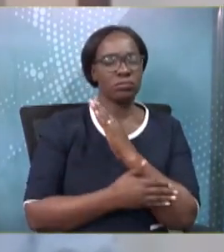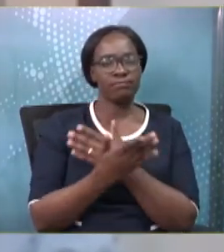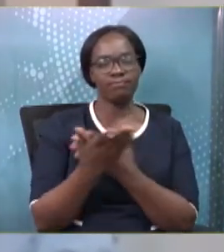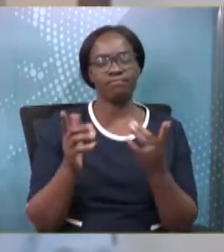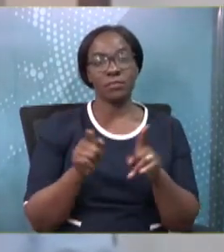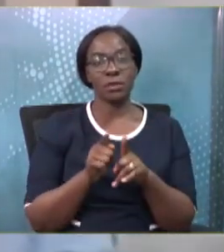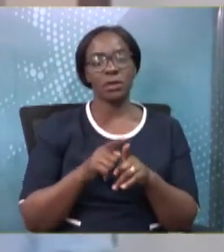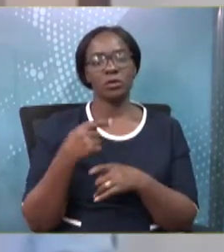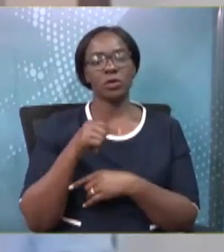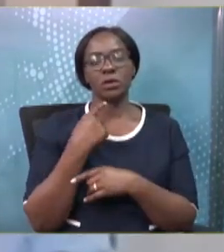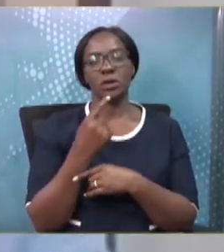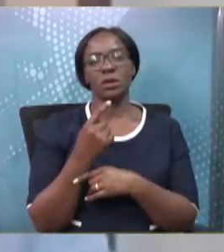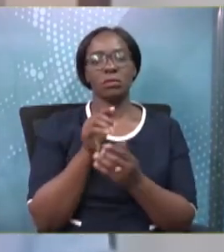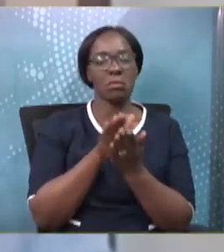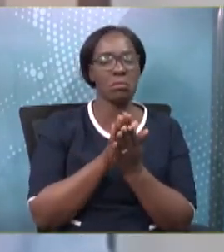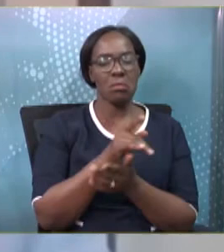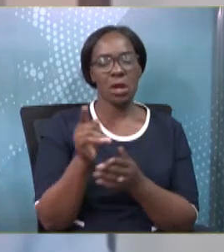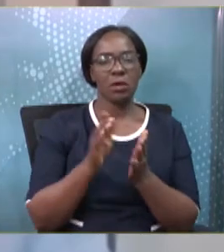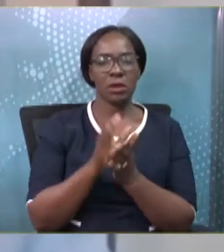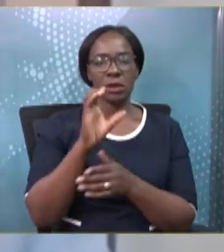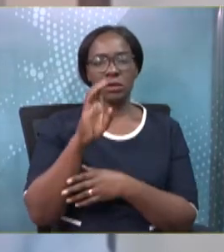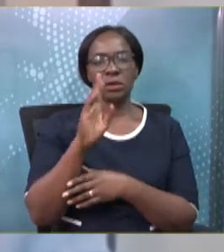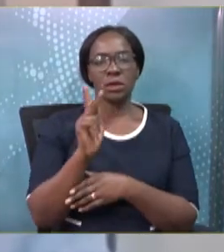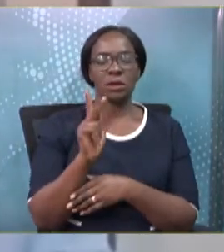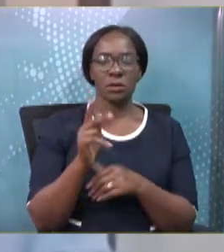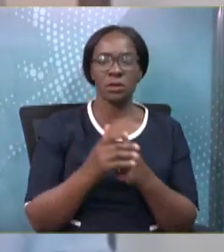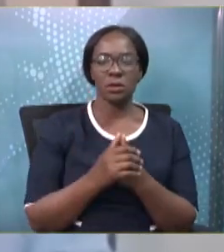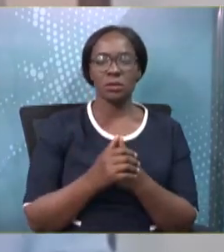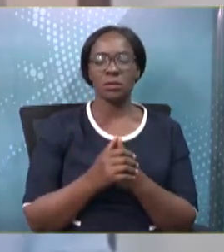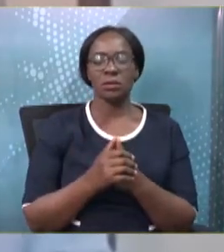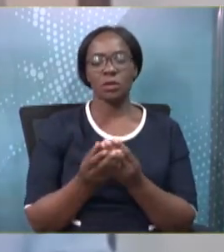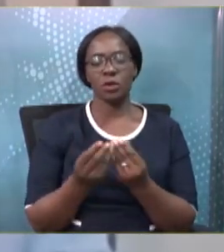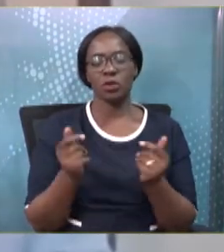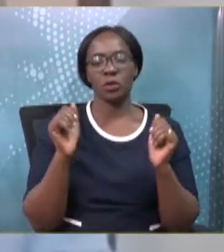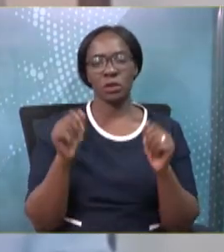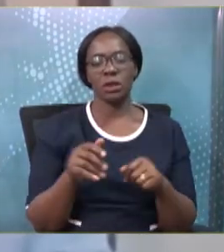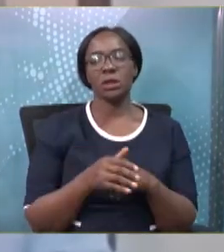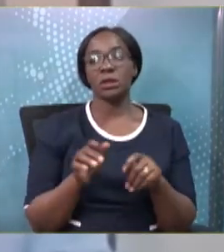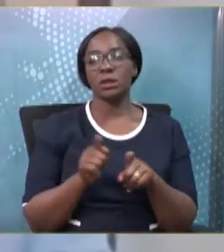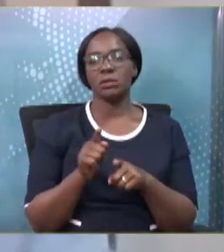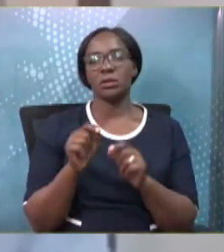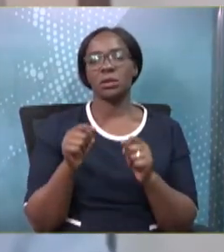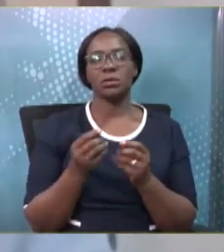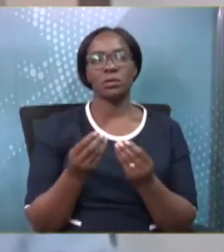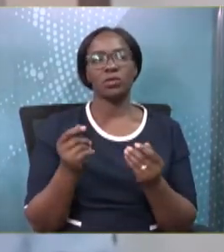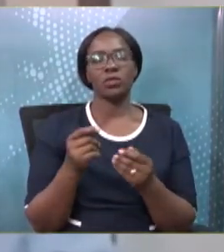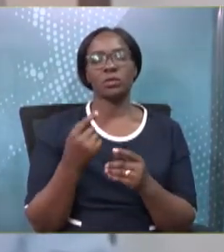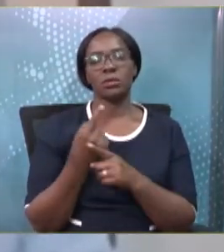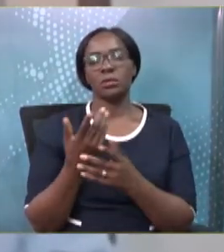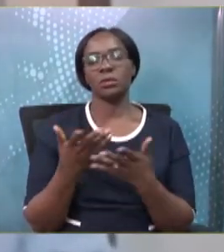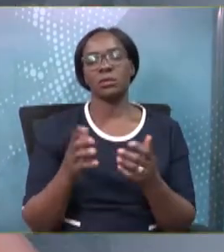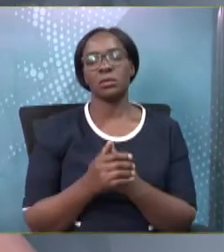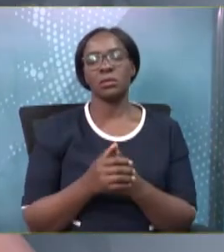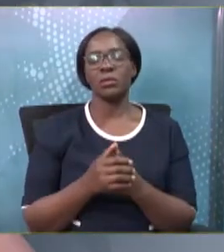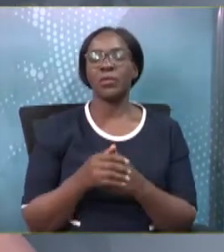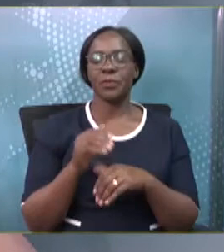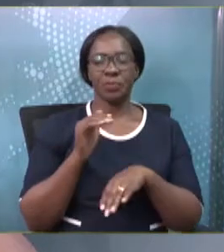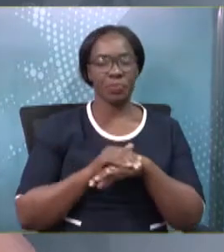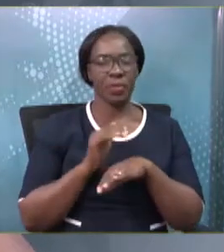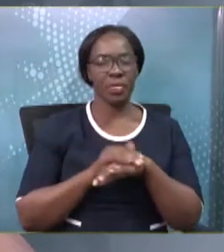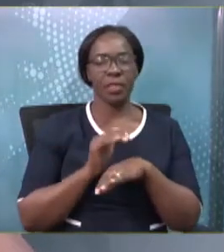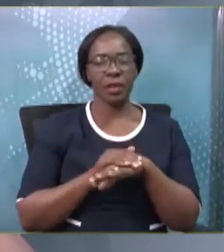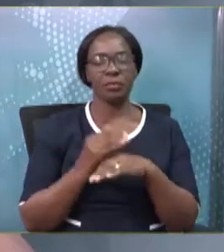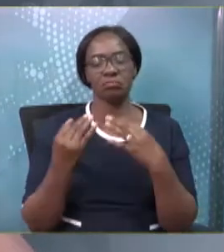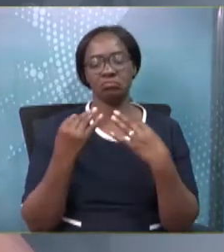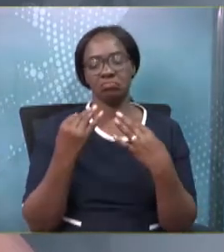we've seen the banks and the CBK going to sort of mitigate the situation we have currently. Mm-hmm. Good explanation